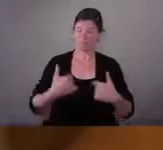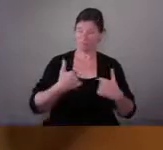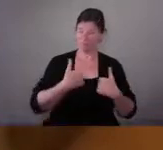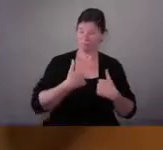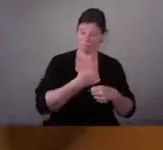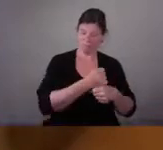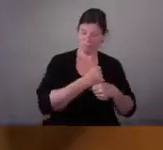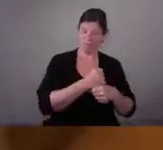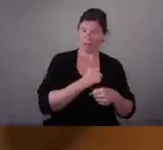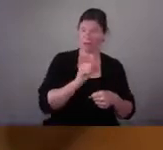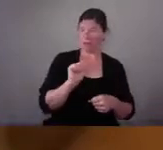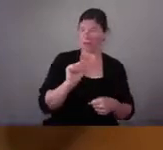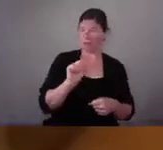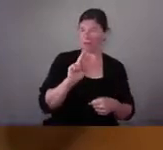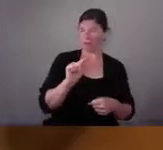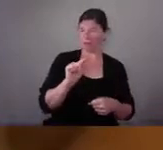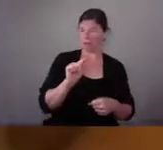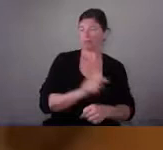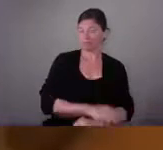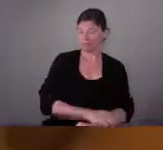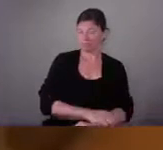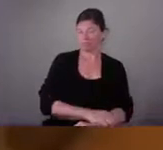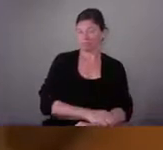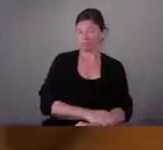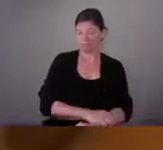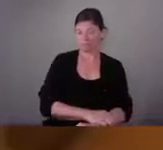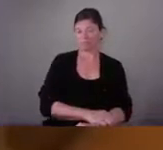I make art pieces.